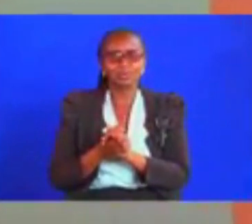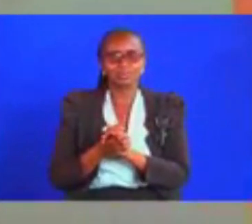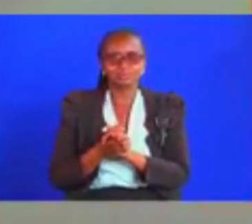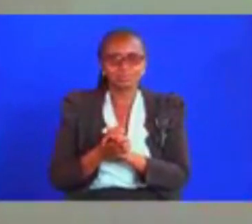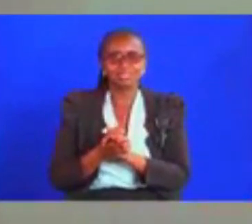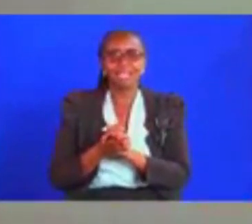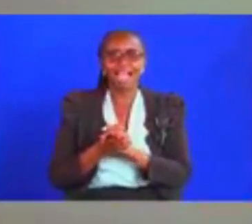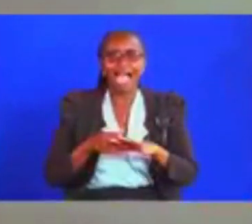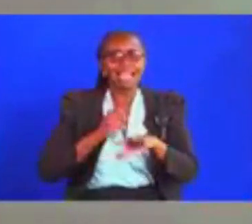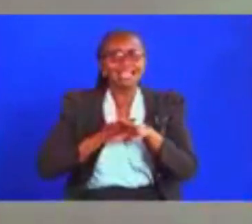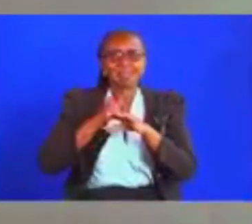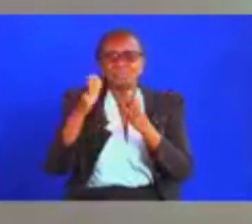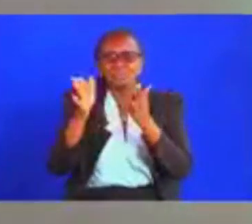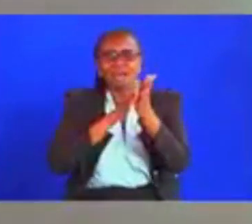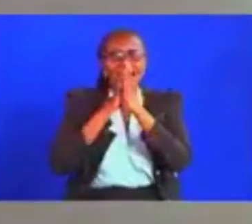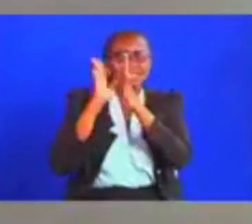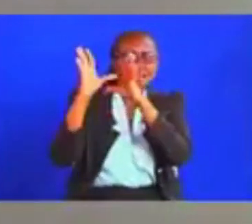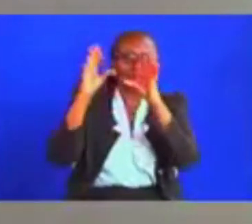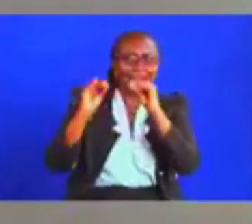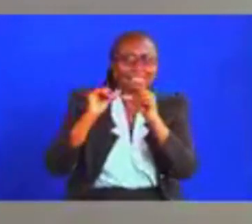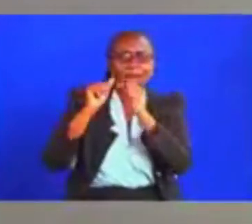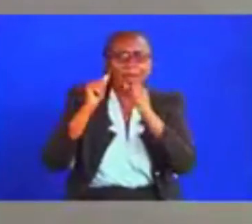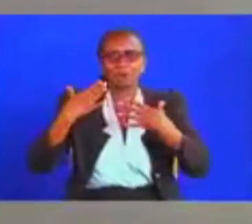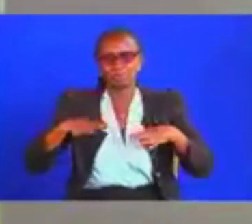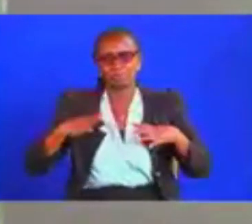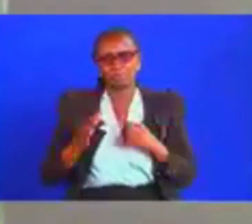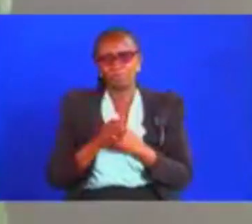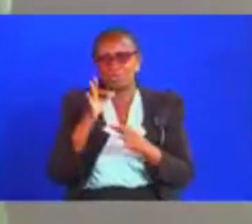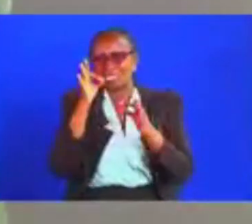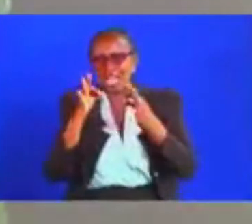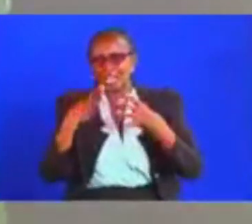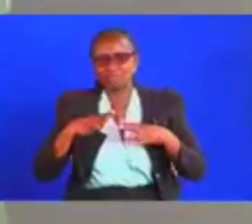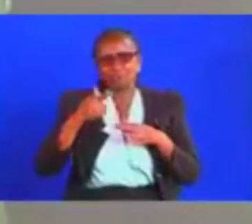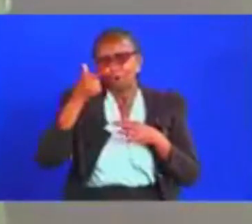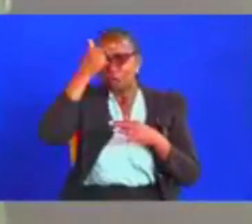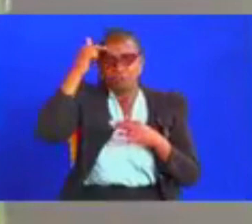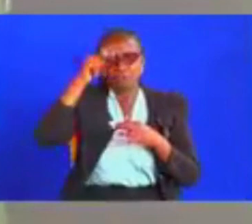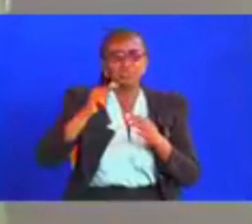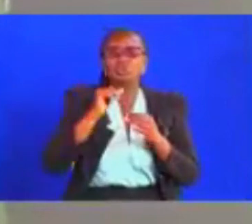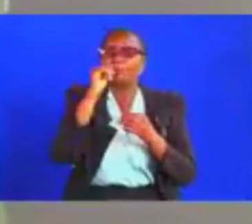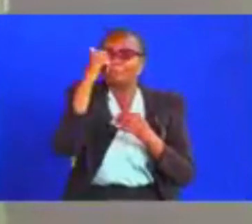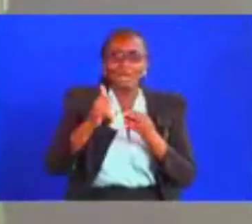When we are quick to conclude on people, it's because we have not met the Savior.